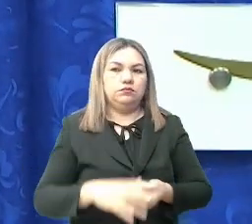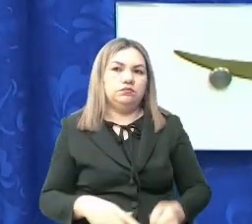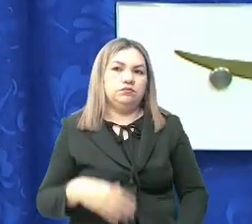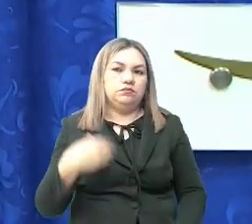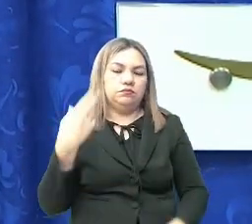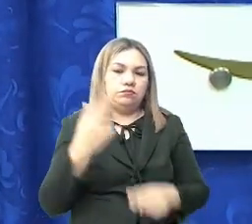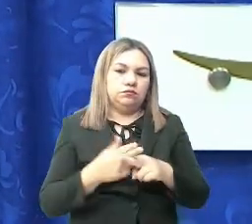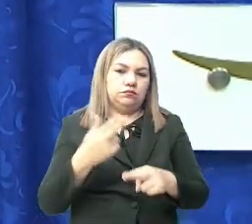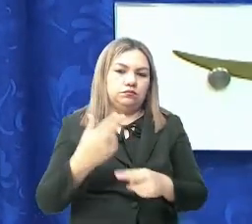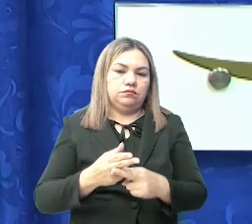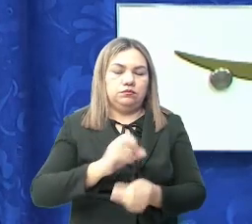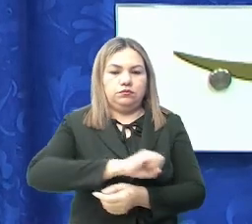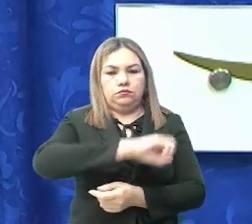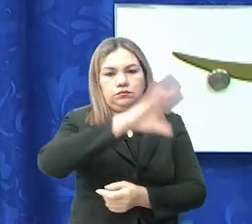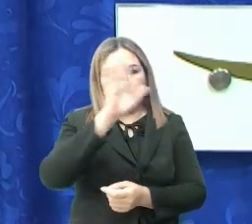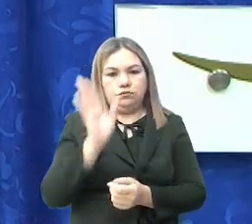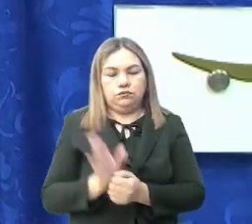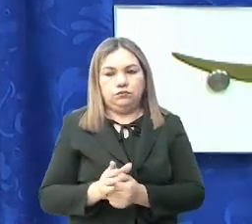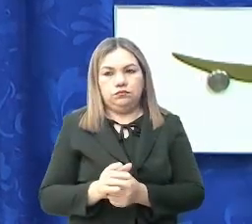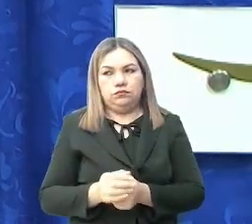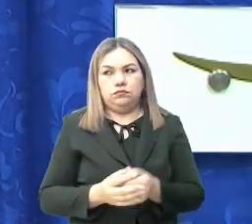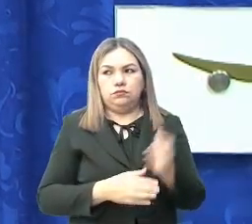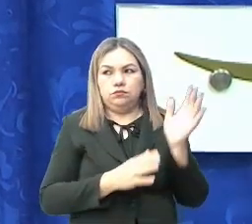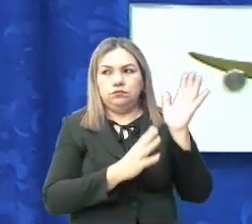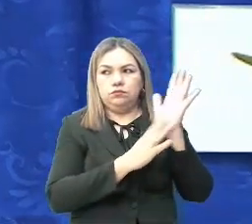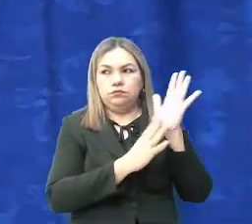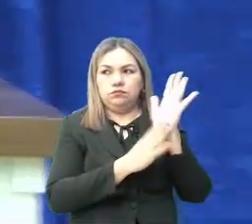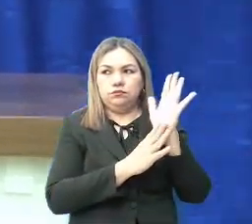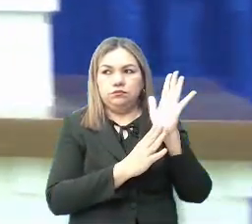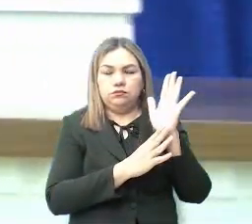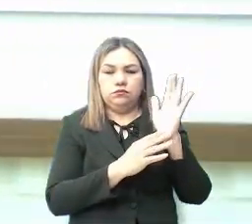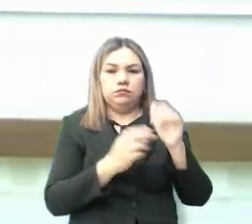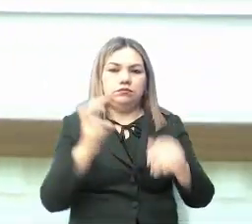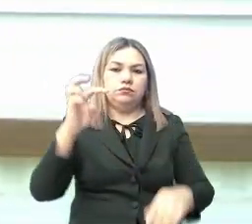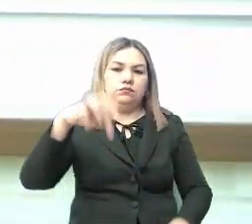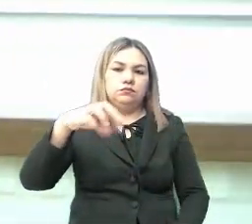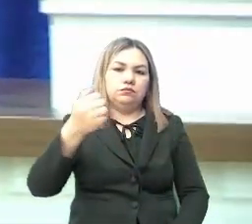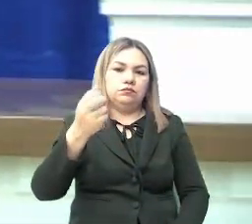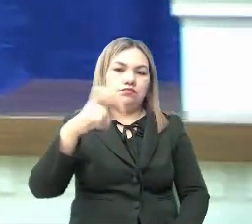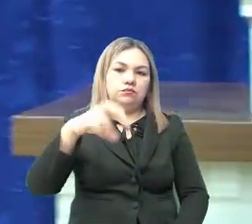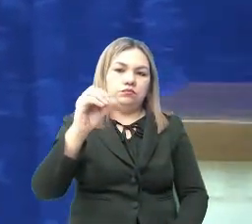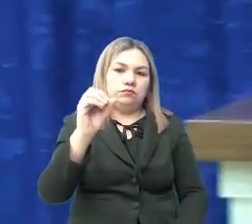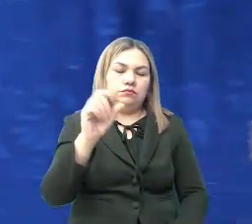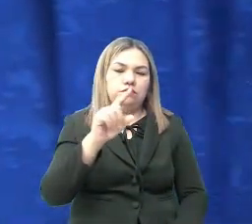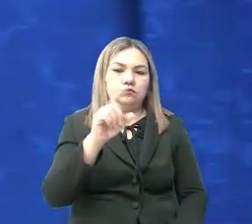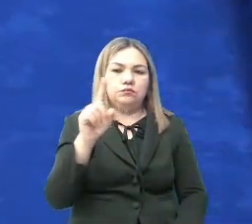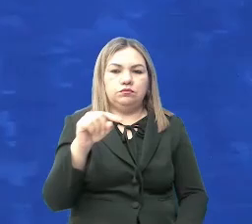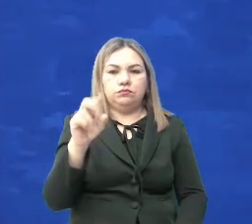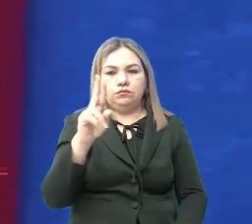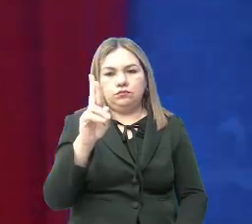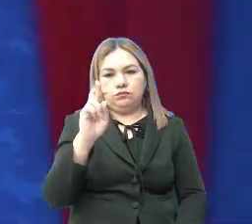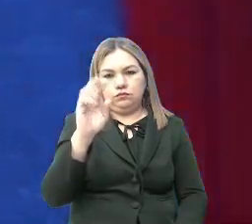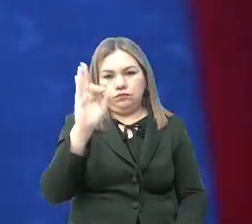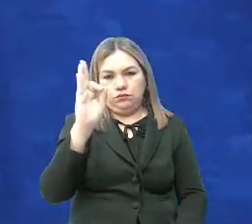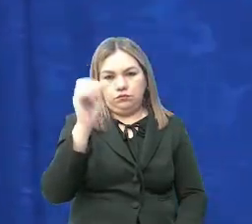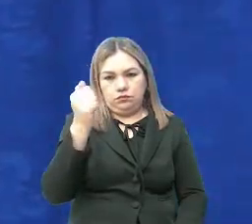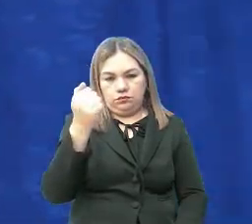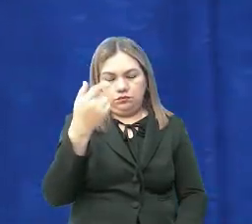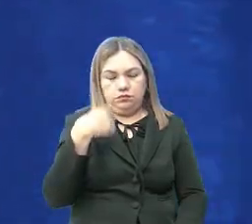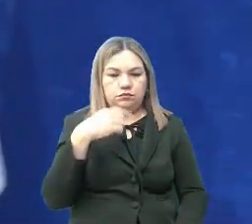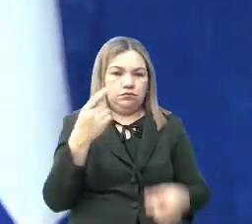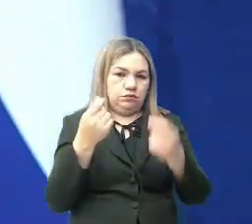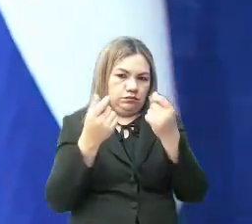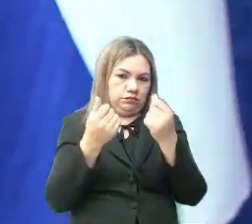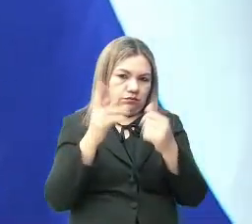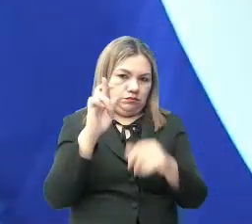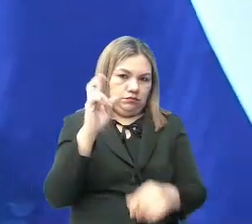To his name. It says that he was left-handed. The left hand is richness, and there's